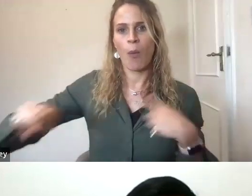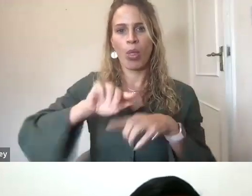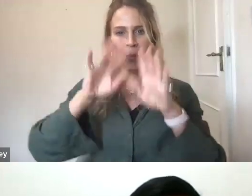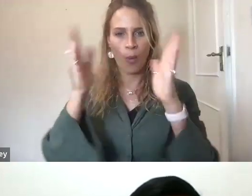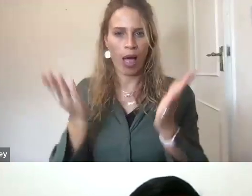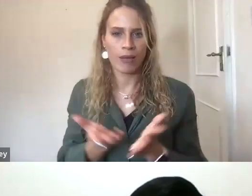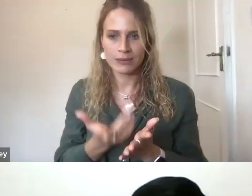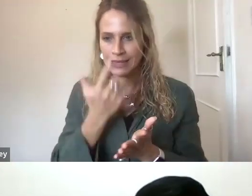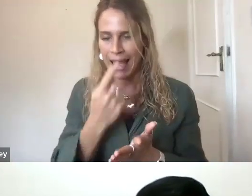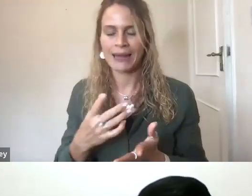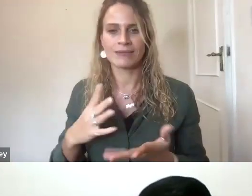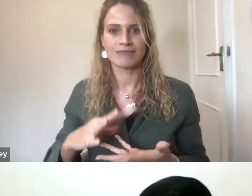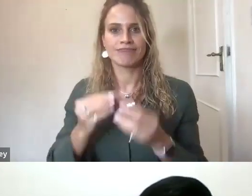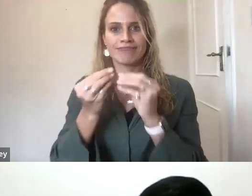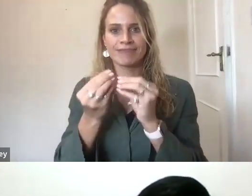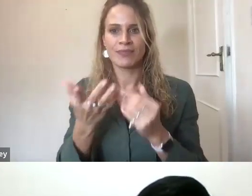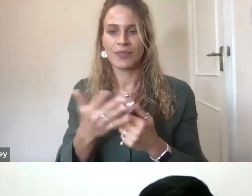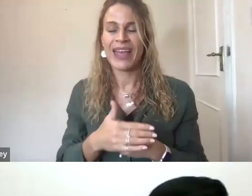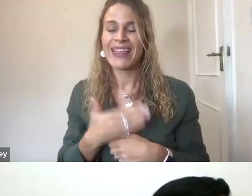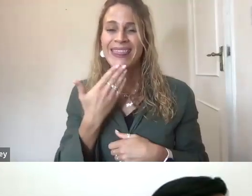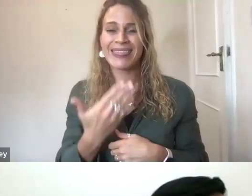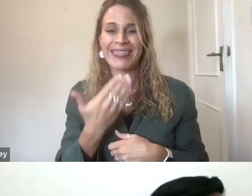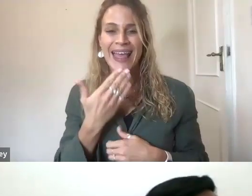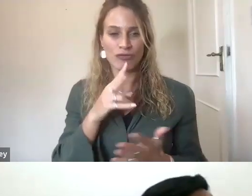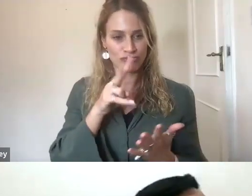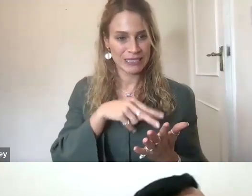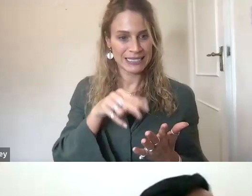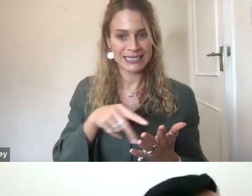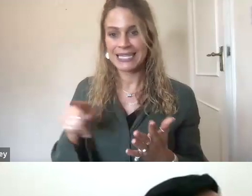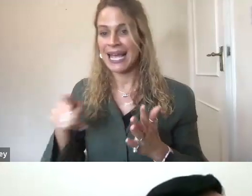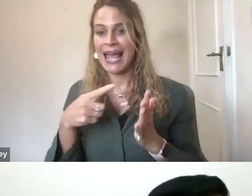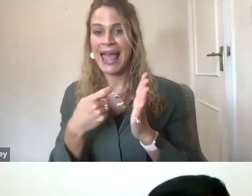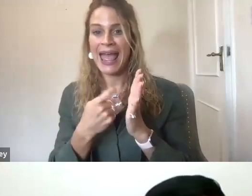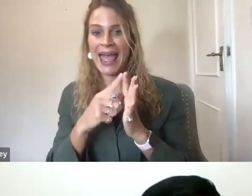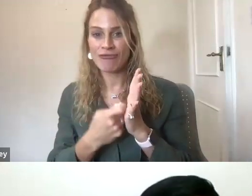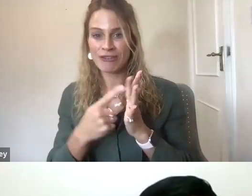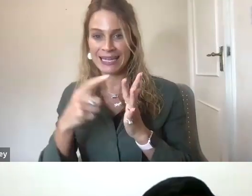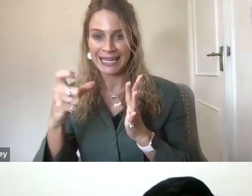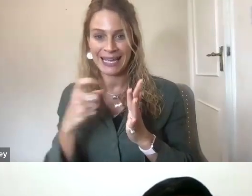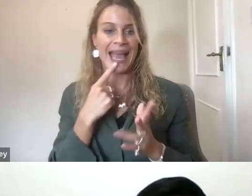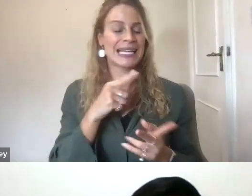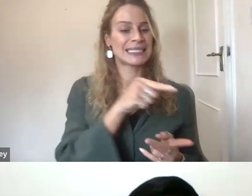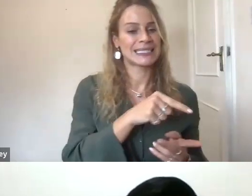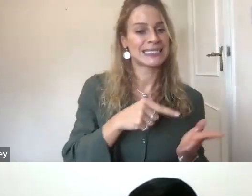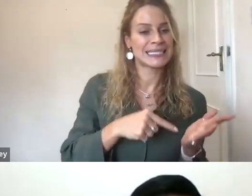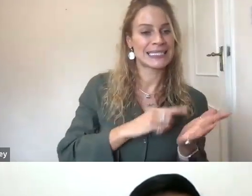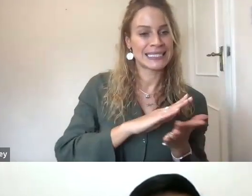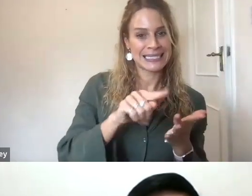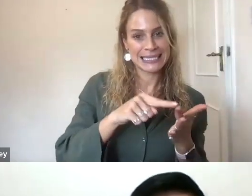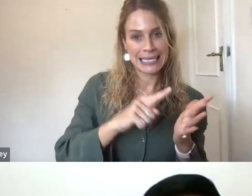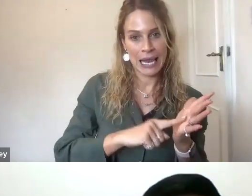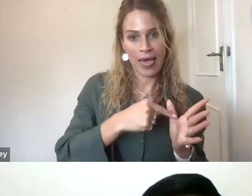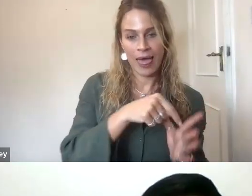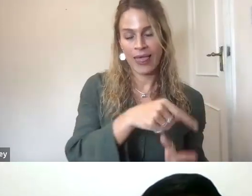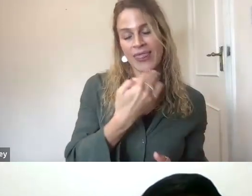And finally, I would just like to thank our readers, Eric and Thila, for joining us today from different ends of